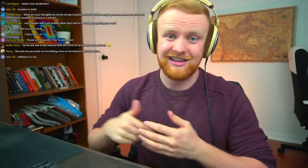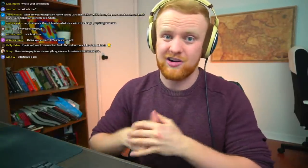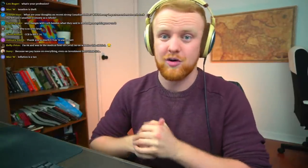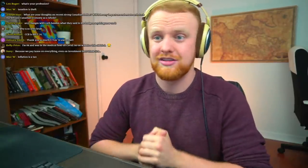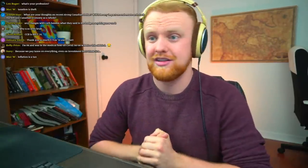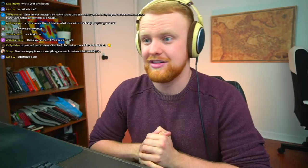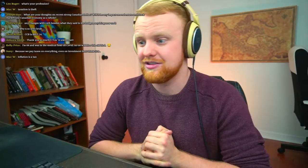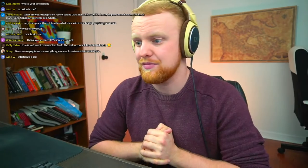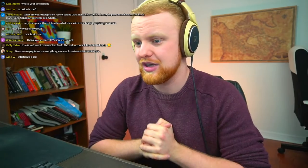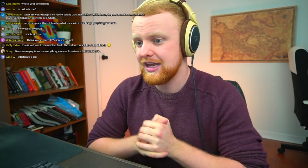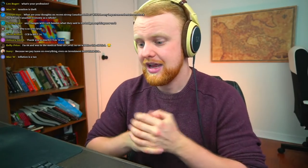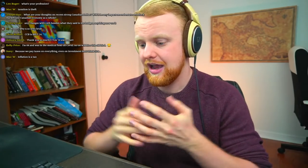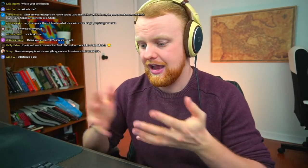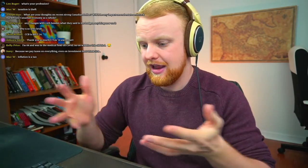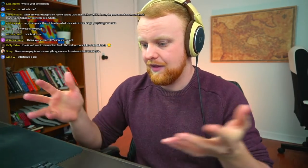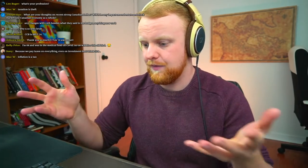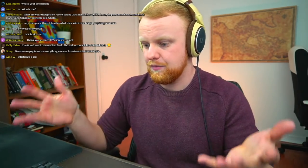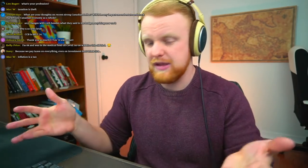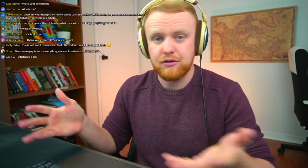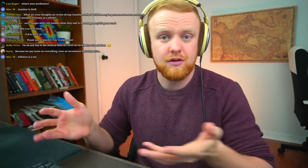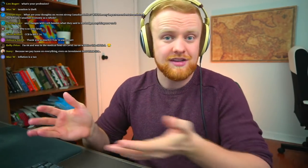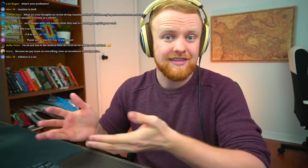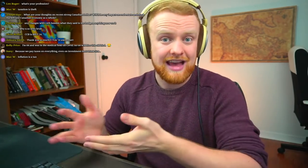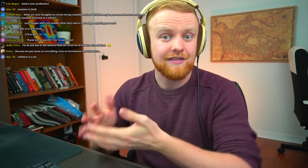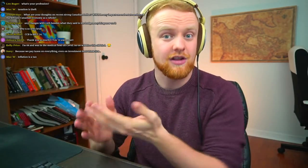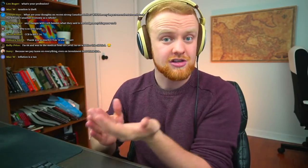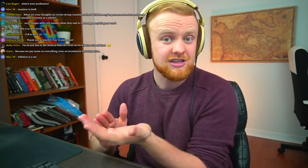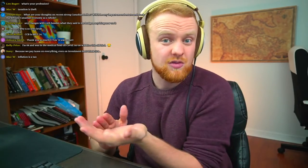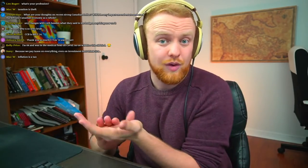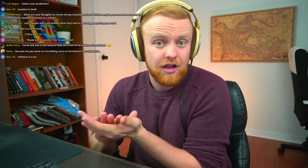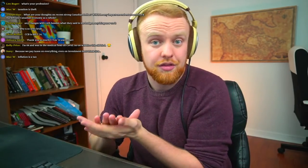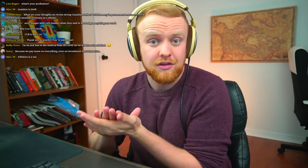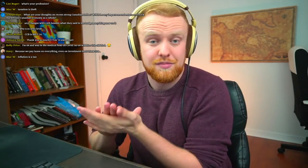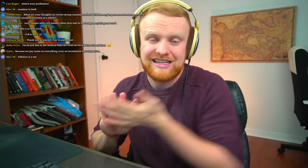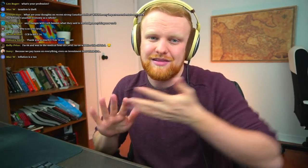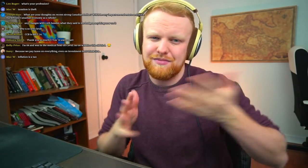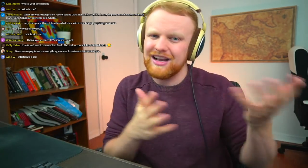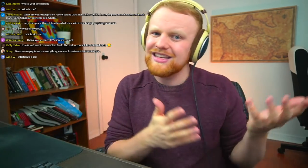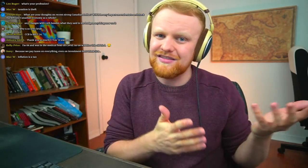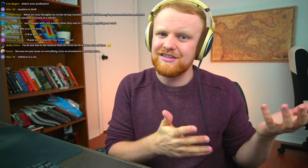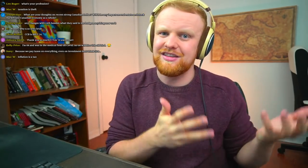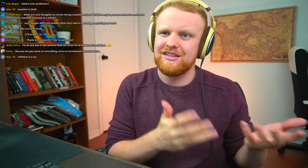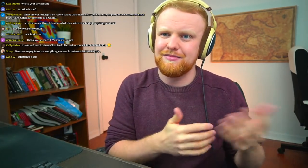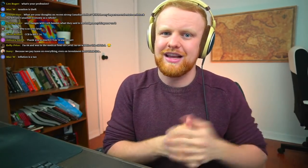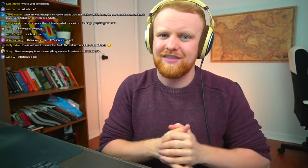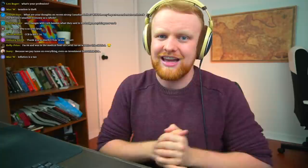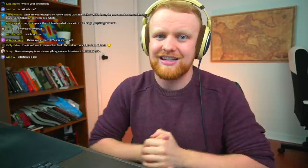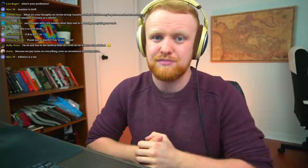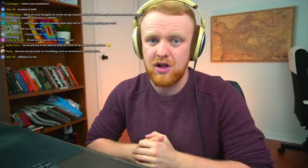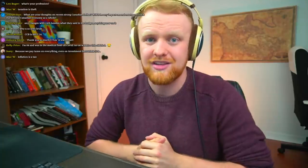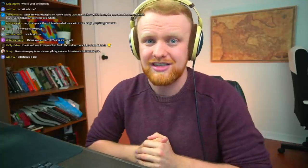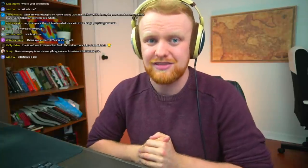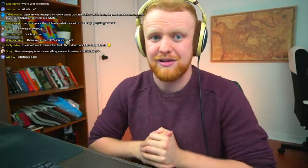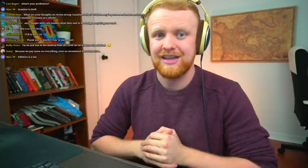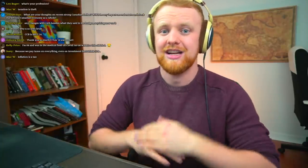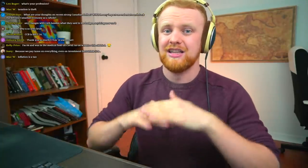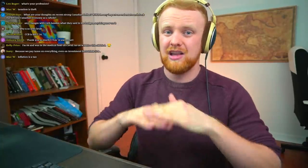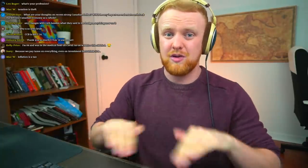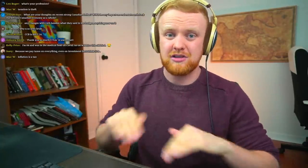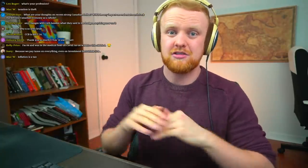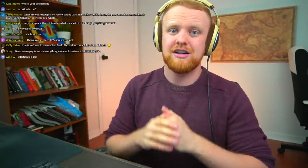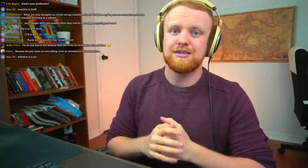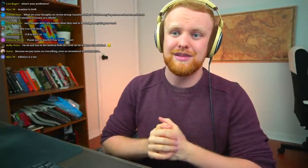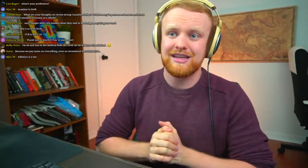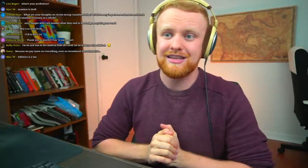channel and in the course in the description. People who have done that have largely done well throughout the pandemic because of the Bank of Canada's policies, right?